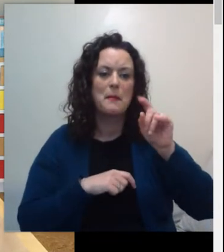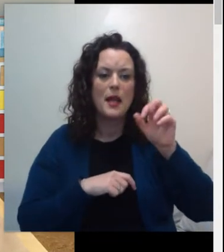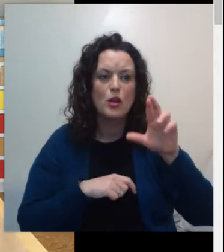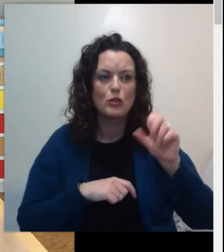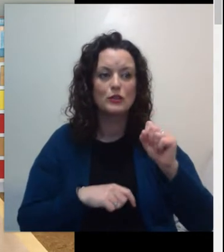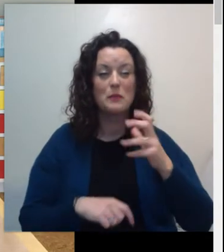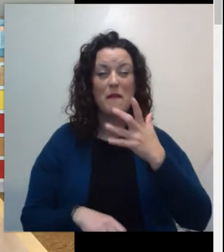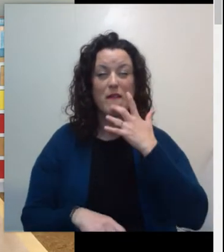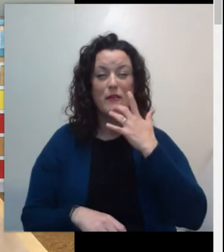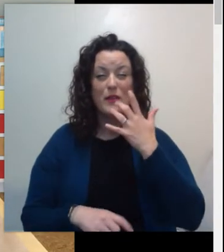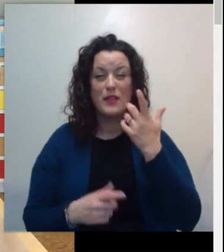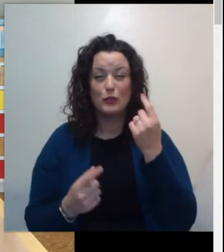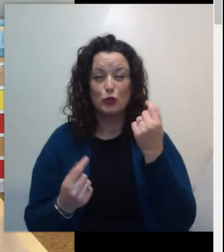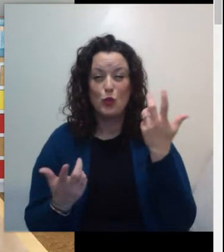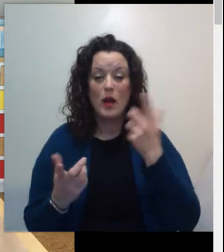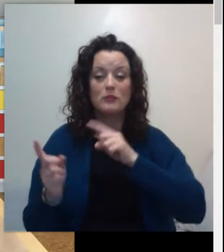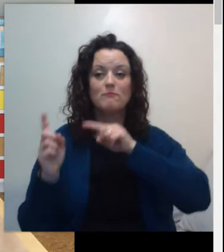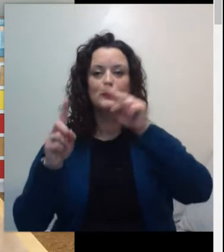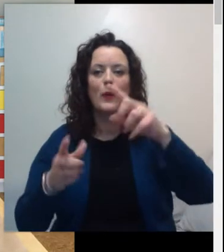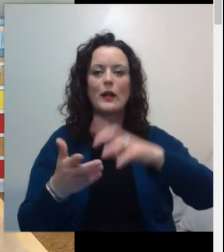learning.